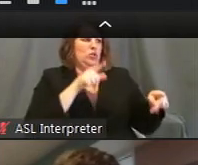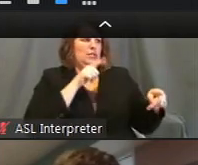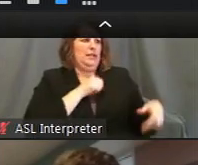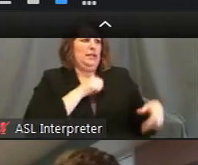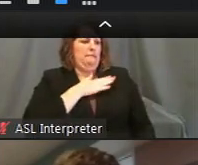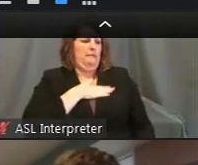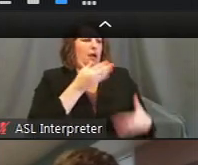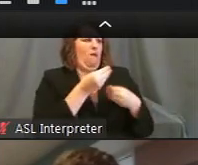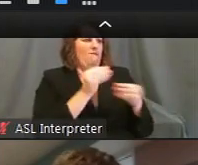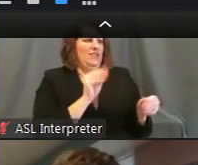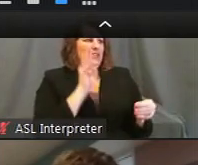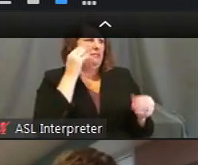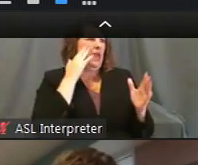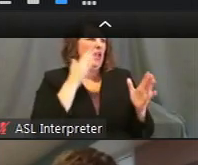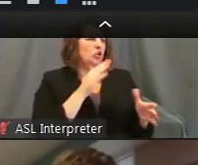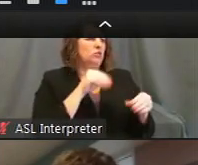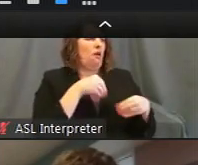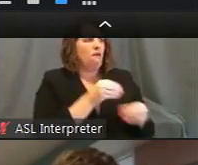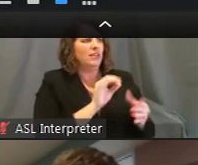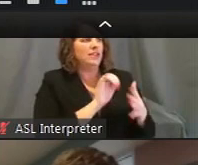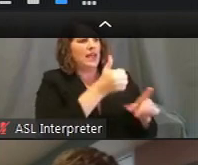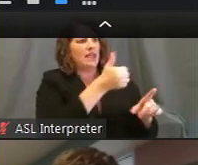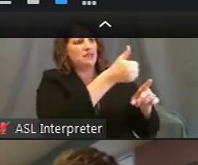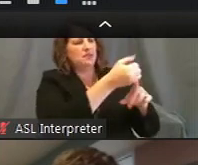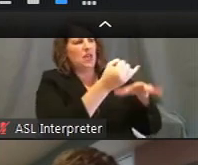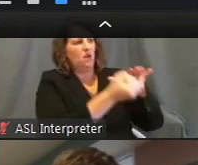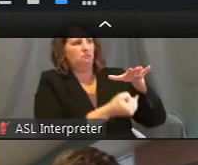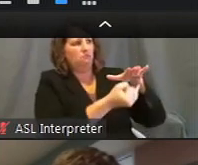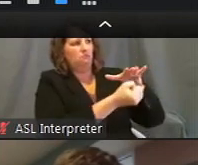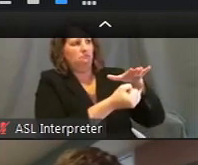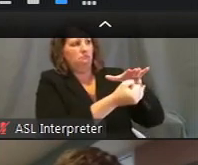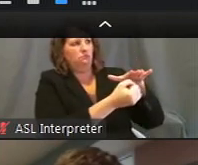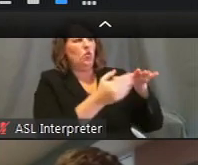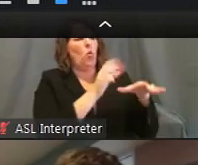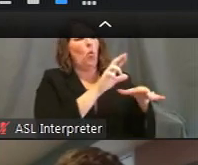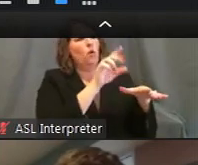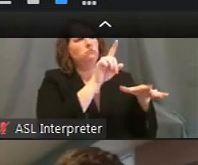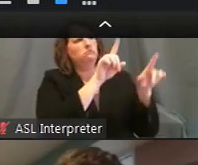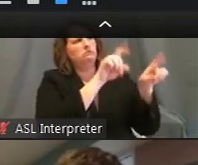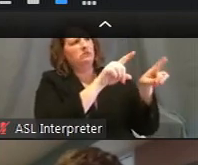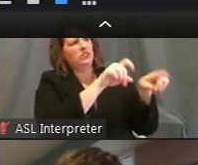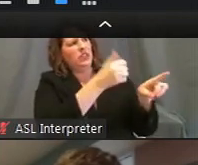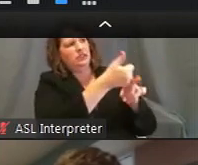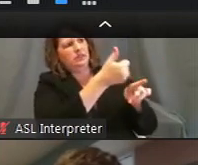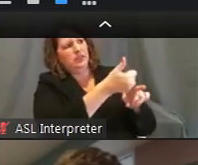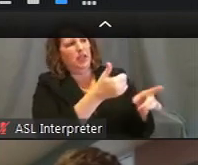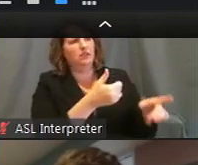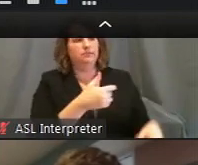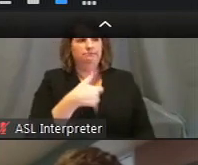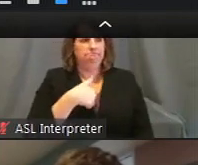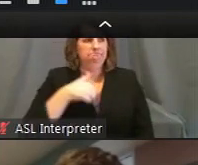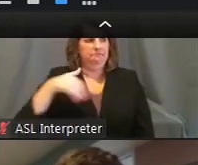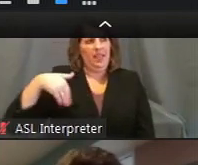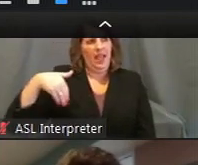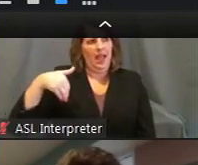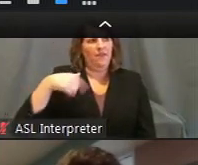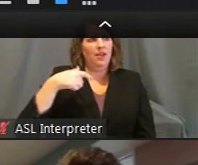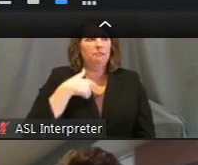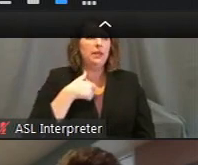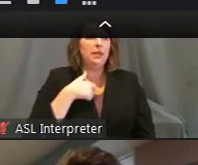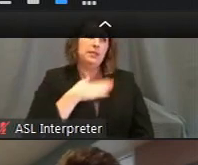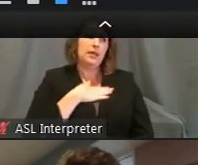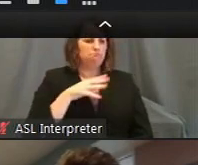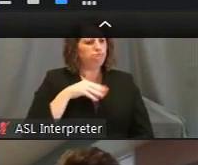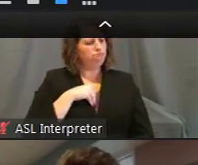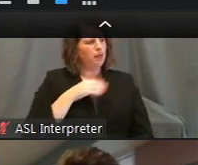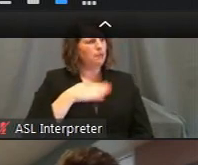office that is self-quarantined or has had to be tested. I've not been tested because I'm taking the advice that I'm giving